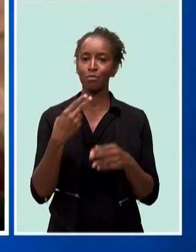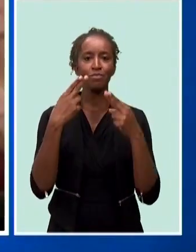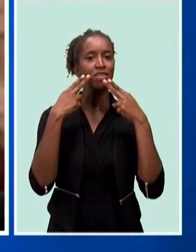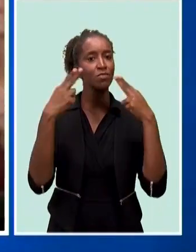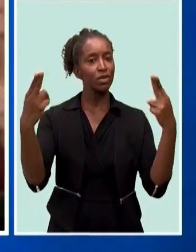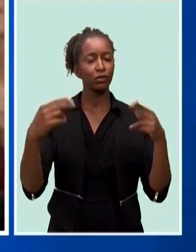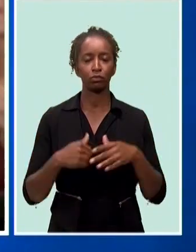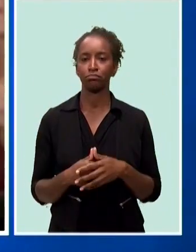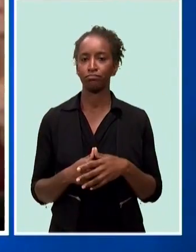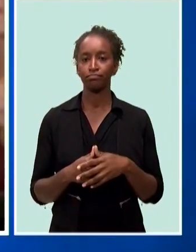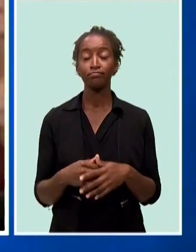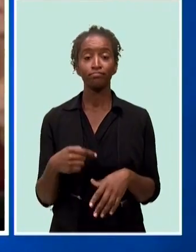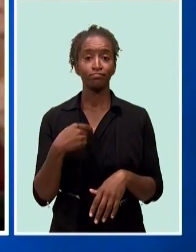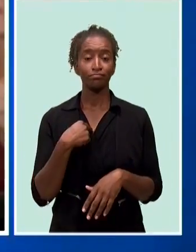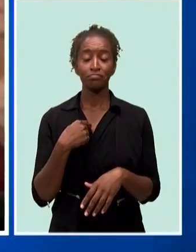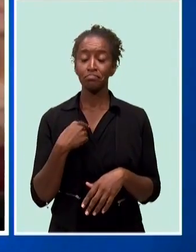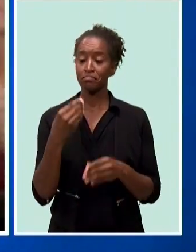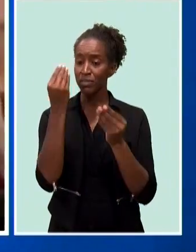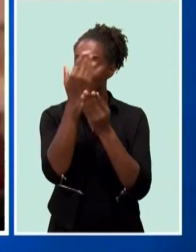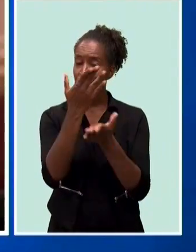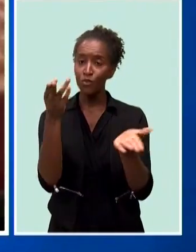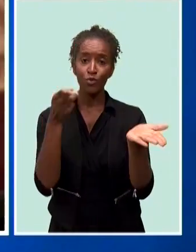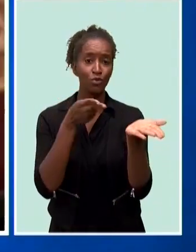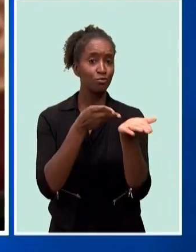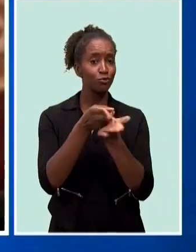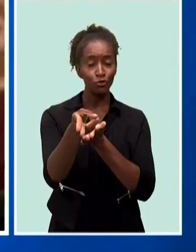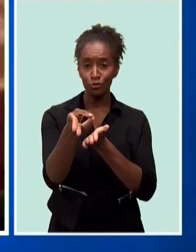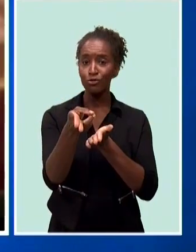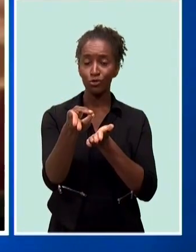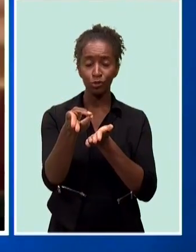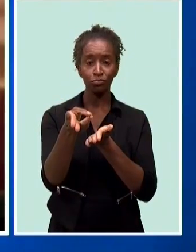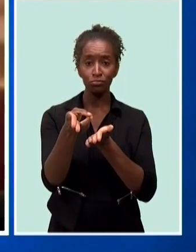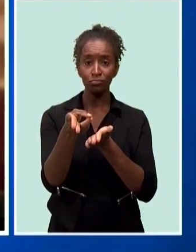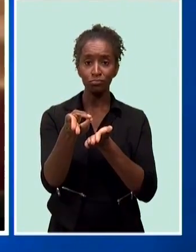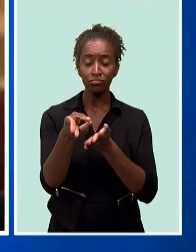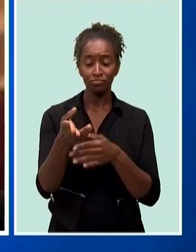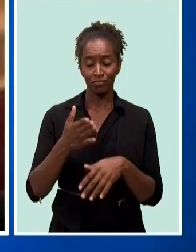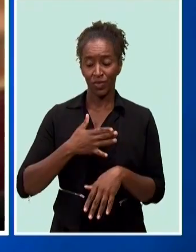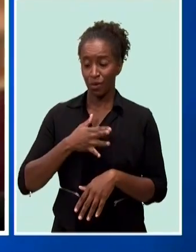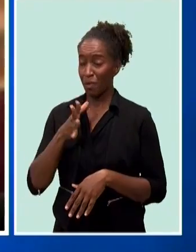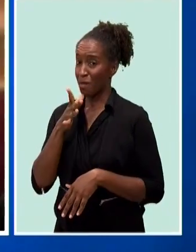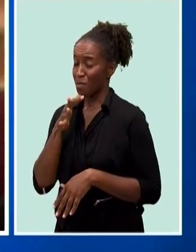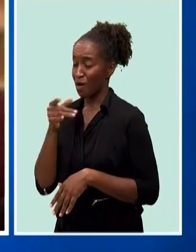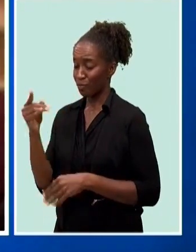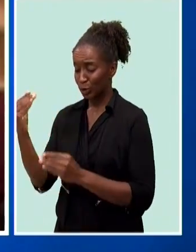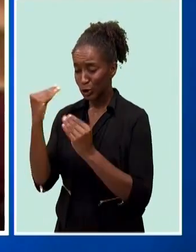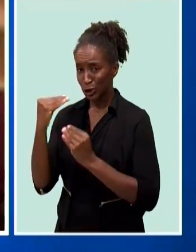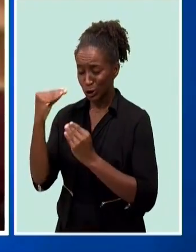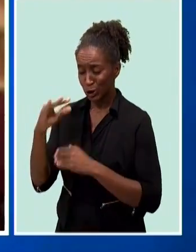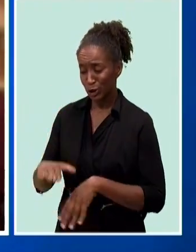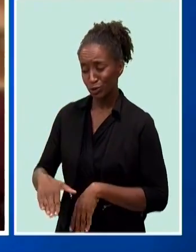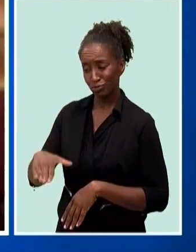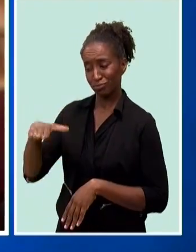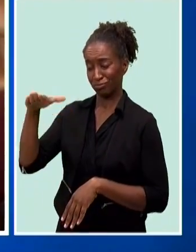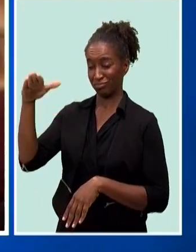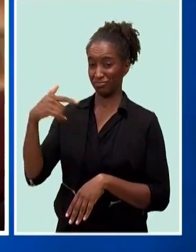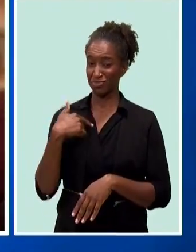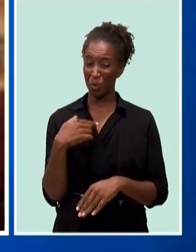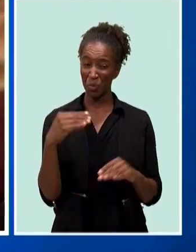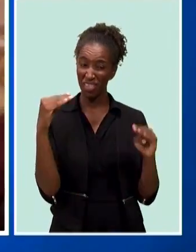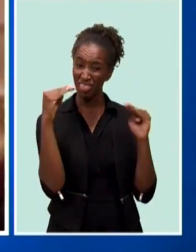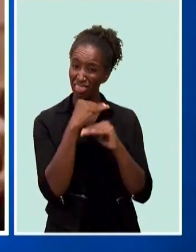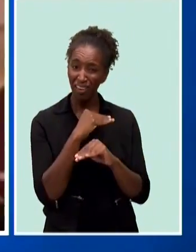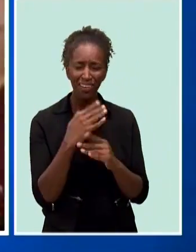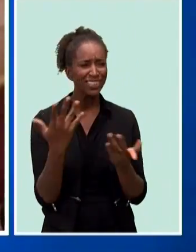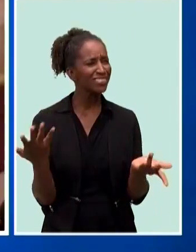truthful and consistent on every single level since day one. I would not be my mother's son if I was capable of one drop of what I've been accused